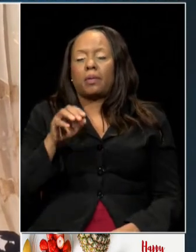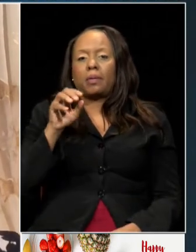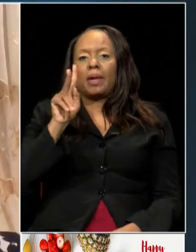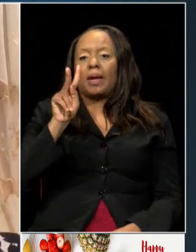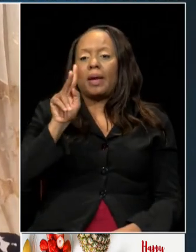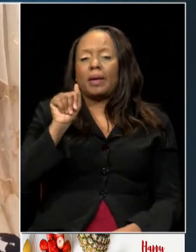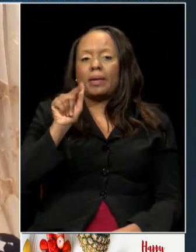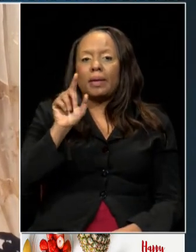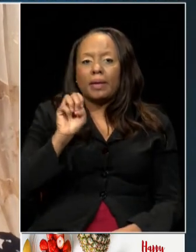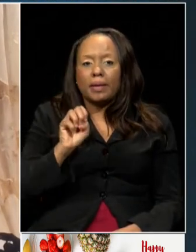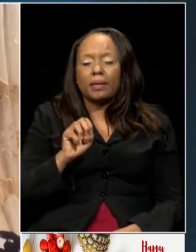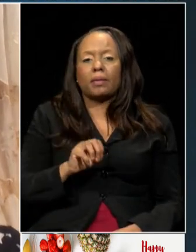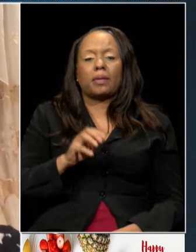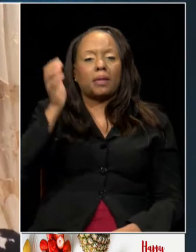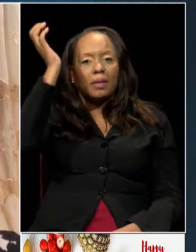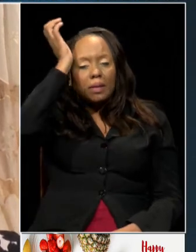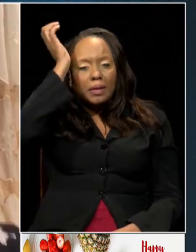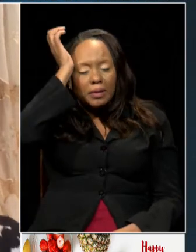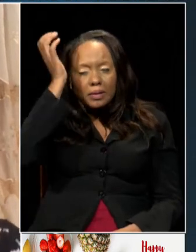kale, your lettuce.